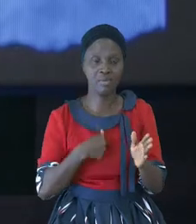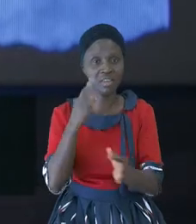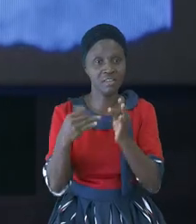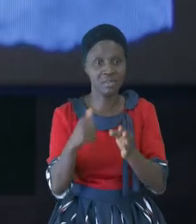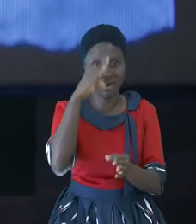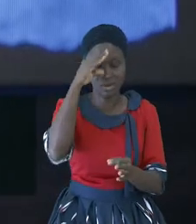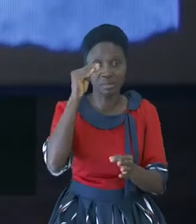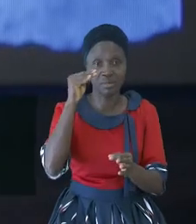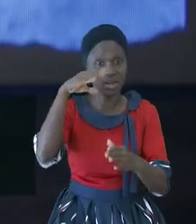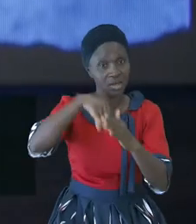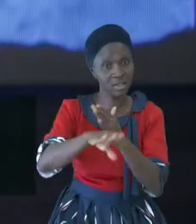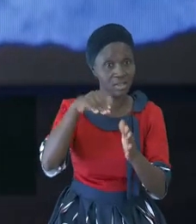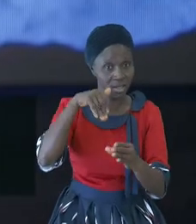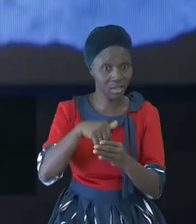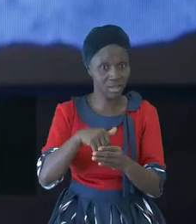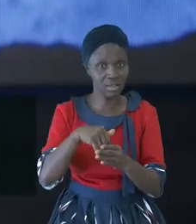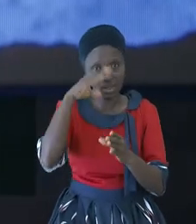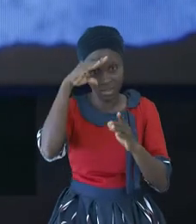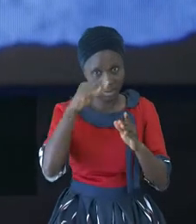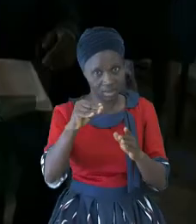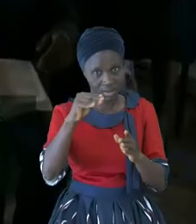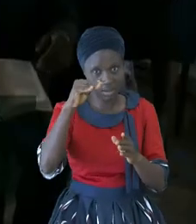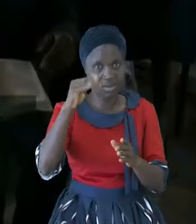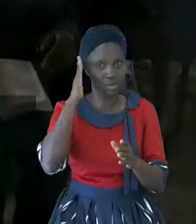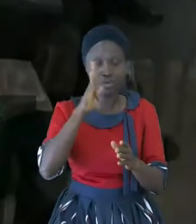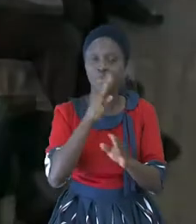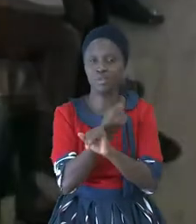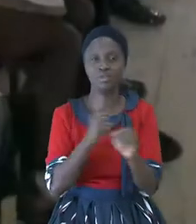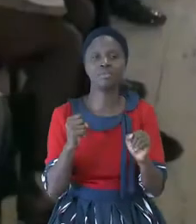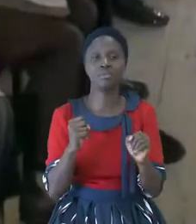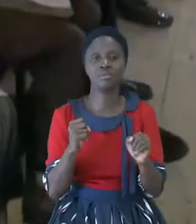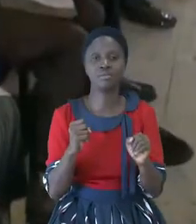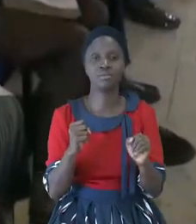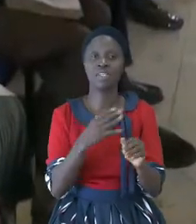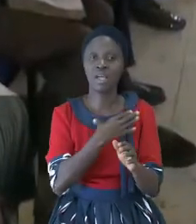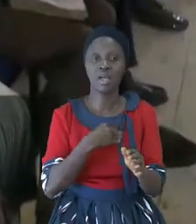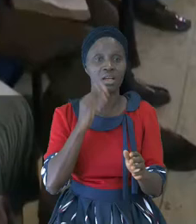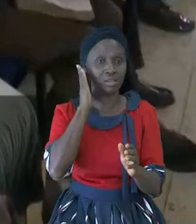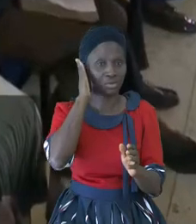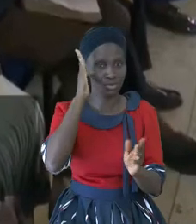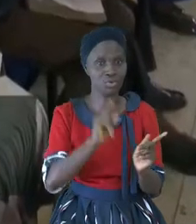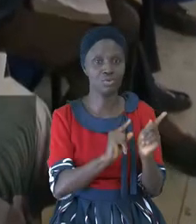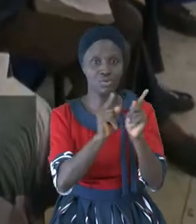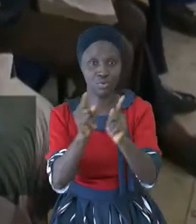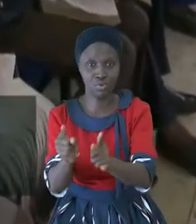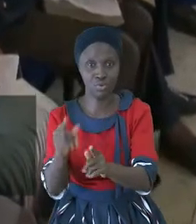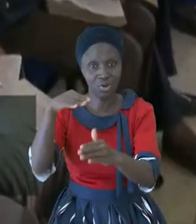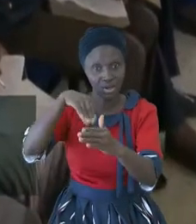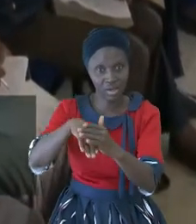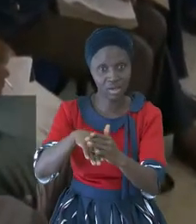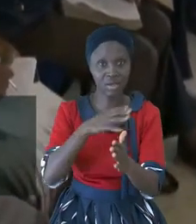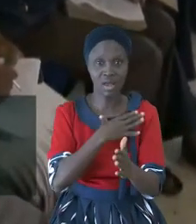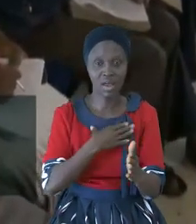he shall be saved. I didn't hear your amen. Amen. And shall go in and out